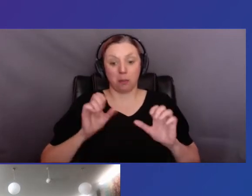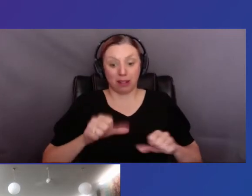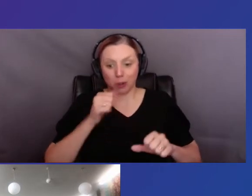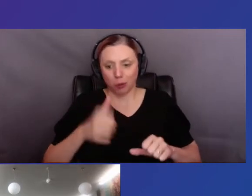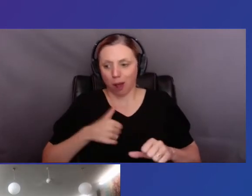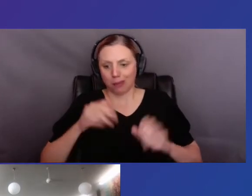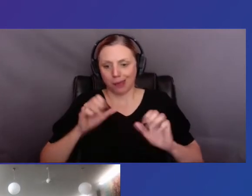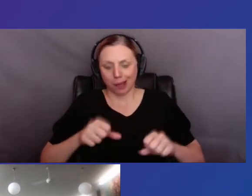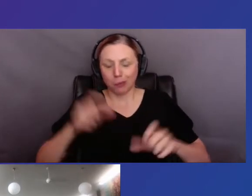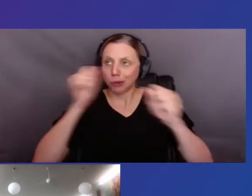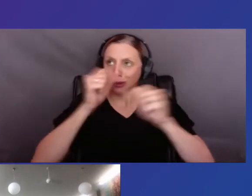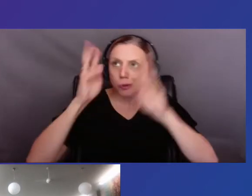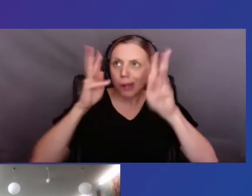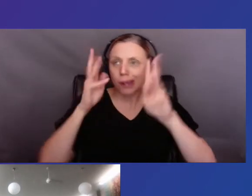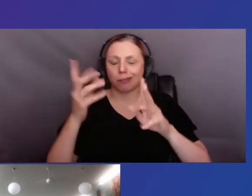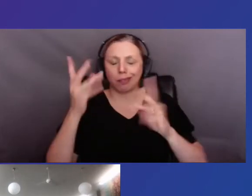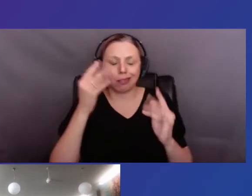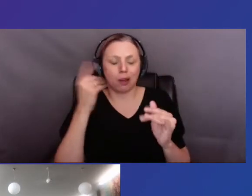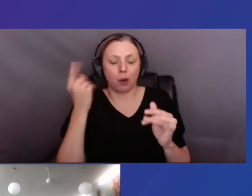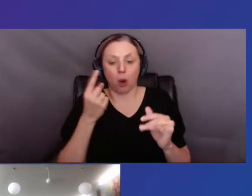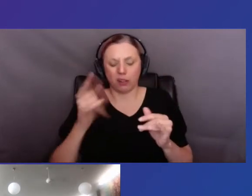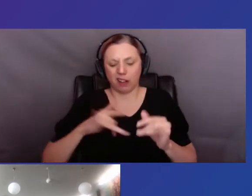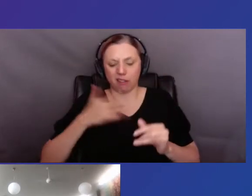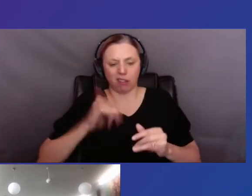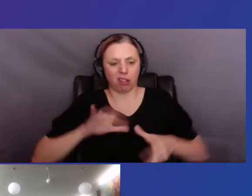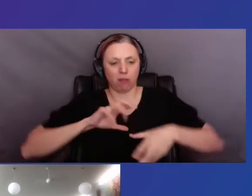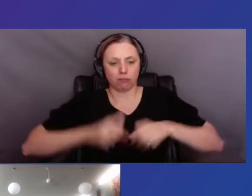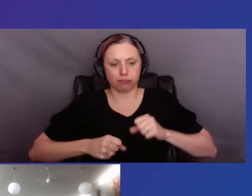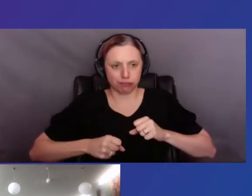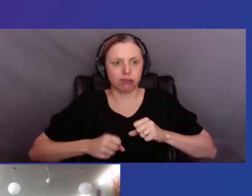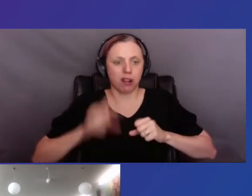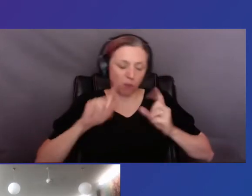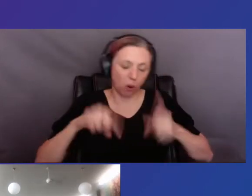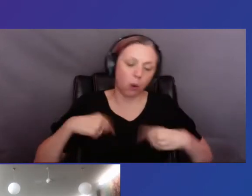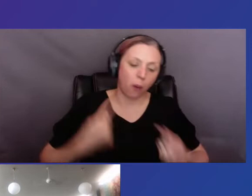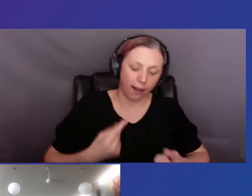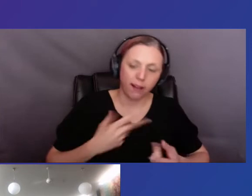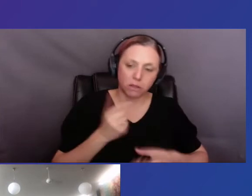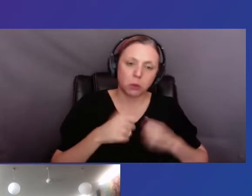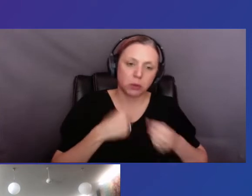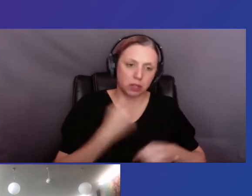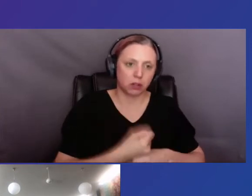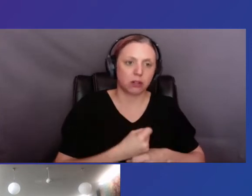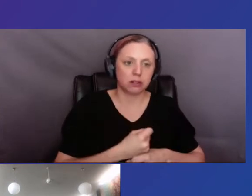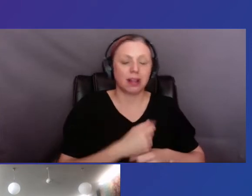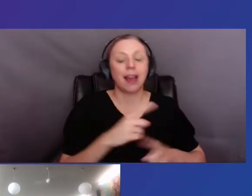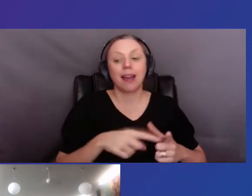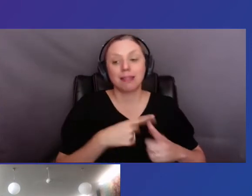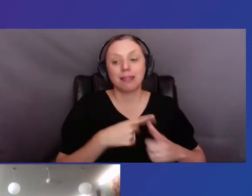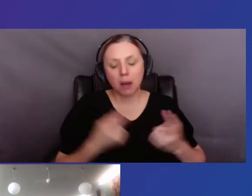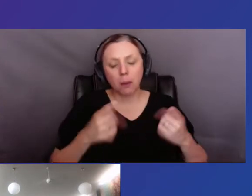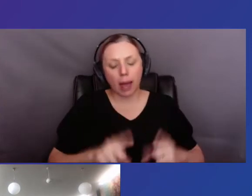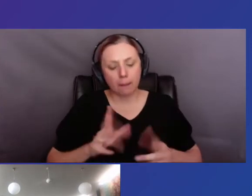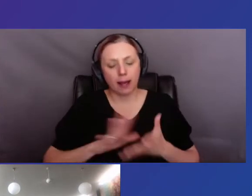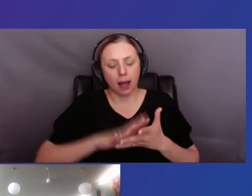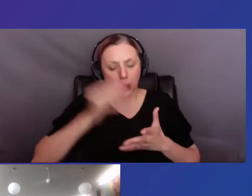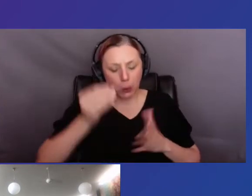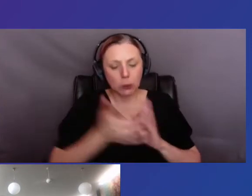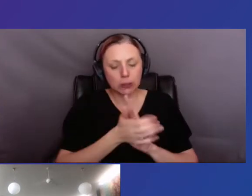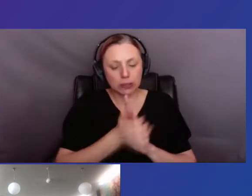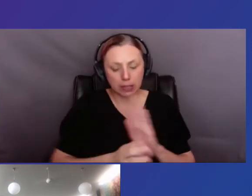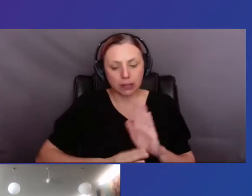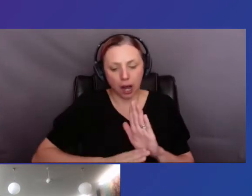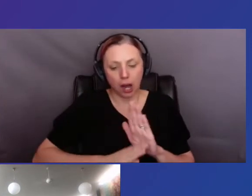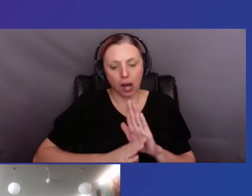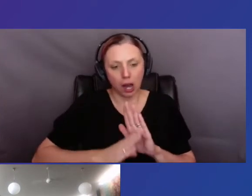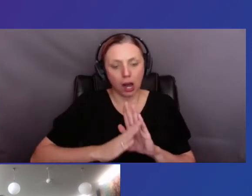I started to get more skilled at being able to turn it on and turn it off and say, well, this is your time